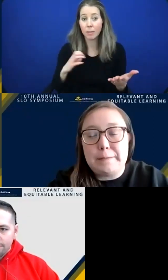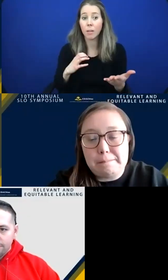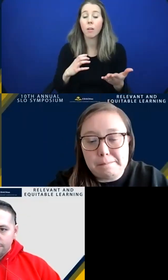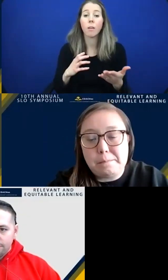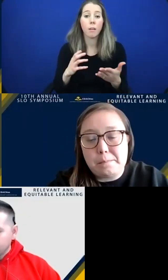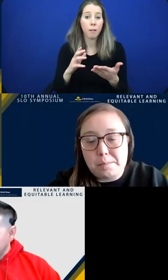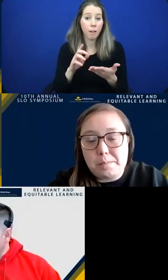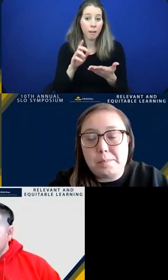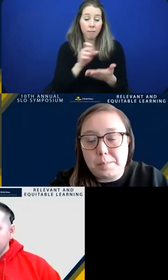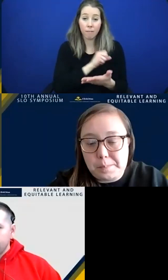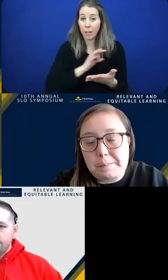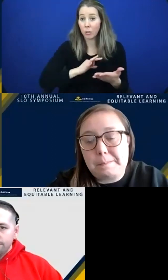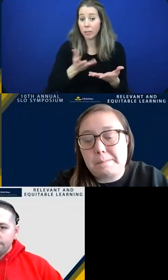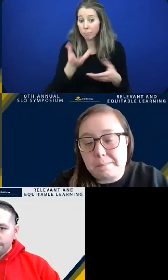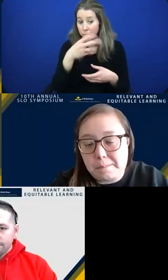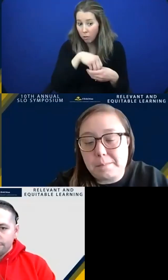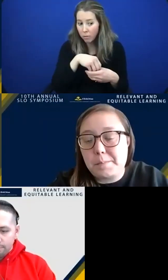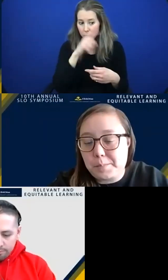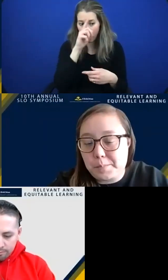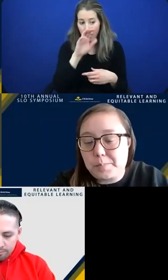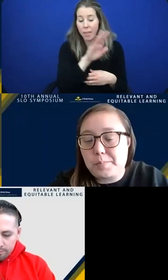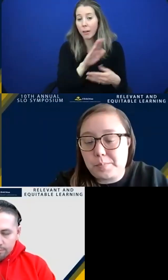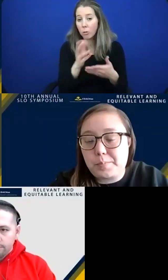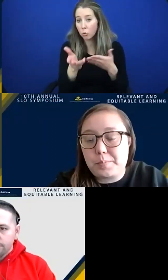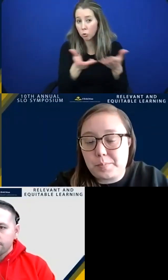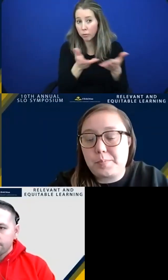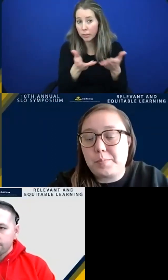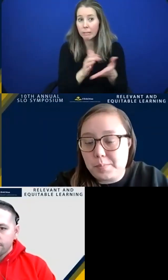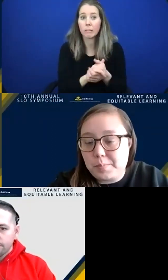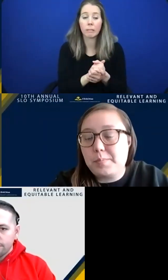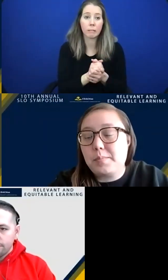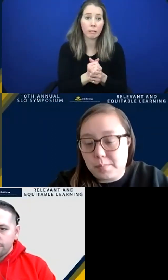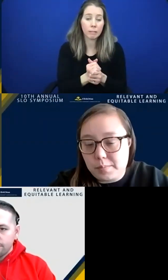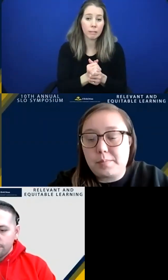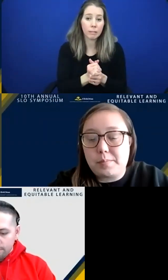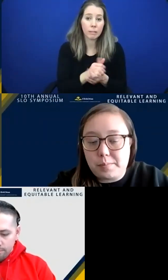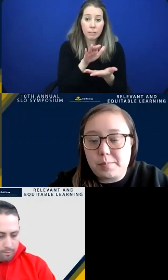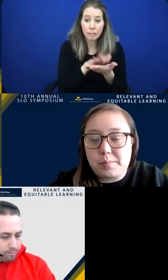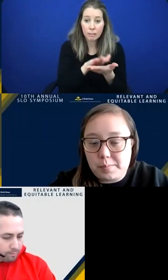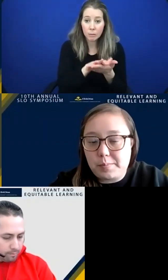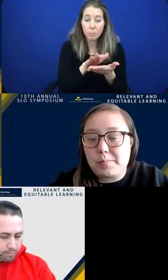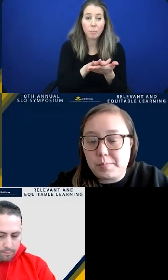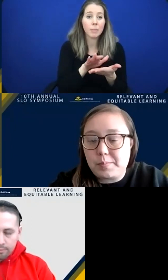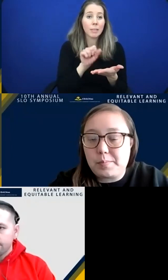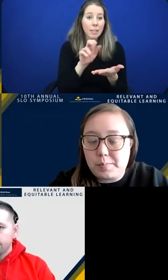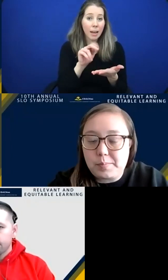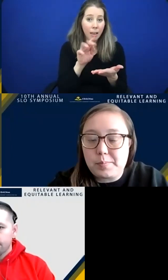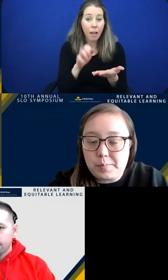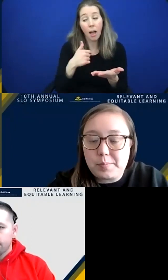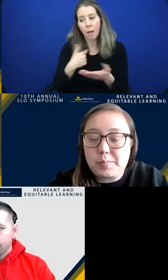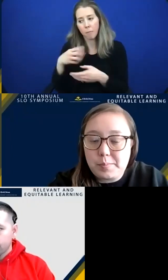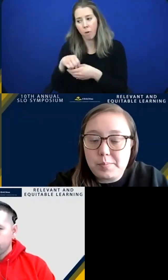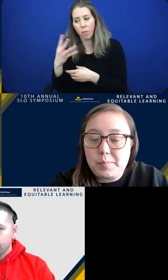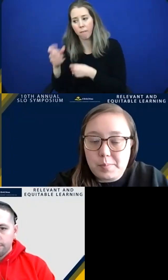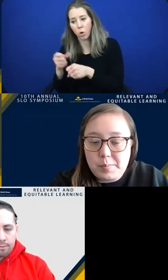as part of their service. So that would be with academic senate or however those committees are developed. And, you know, and I'm at a 4-year, and I know a lot of